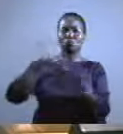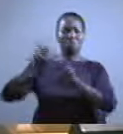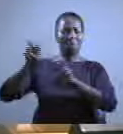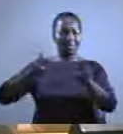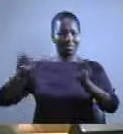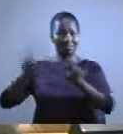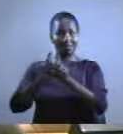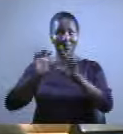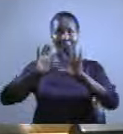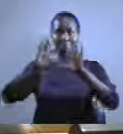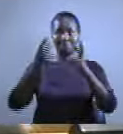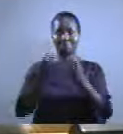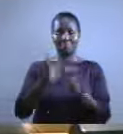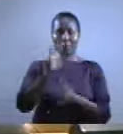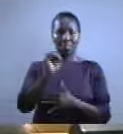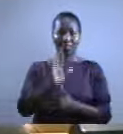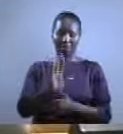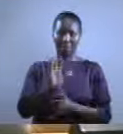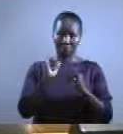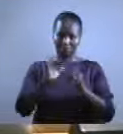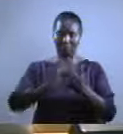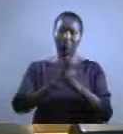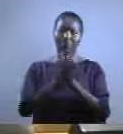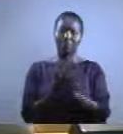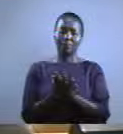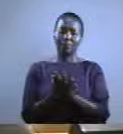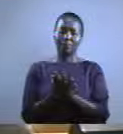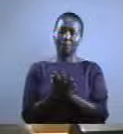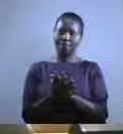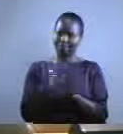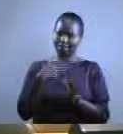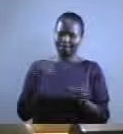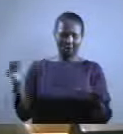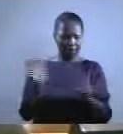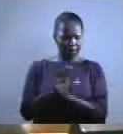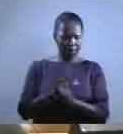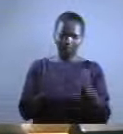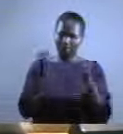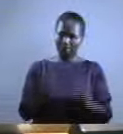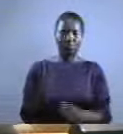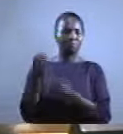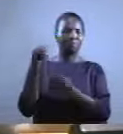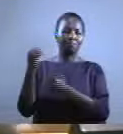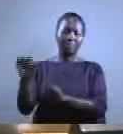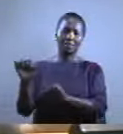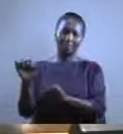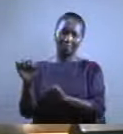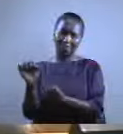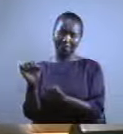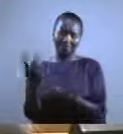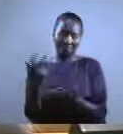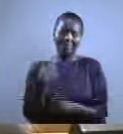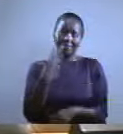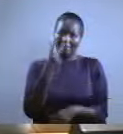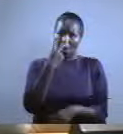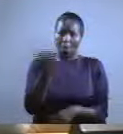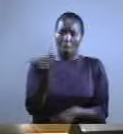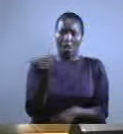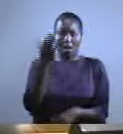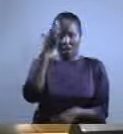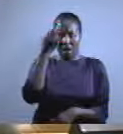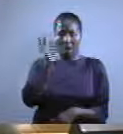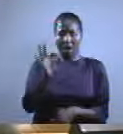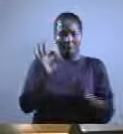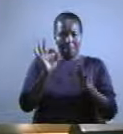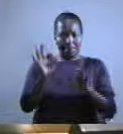whole. This needs to be condemned in the strongest terms possible. It appears that government does not have a